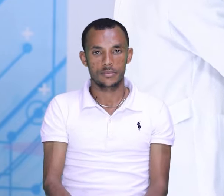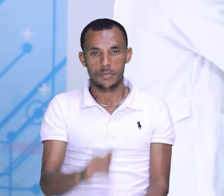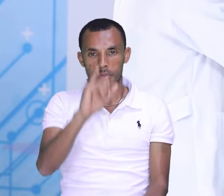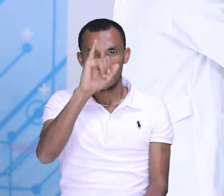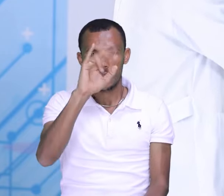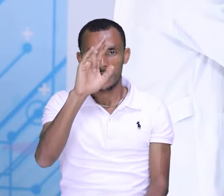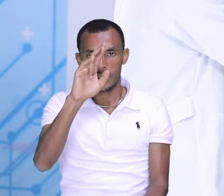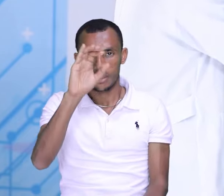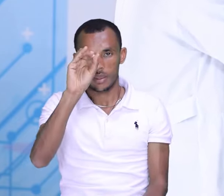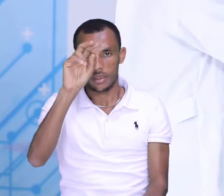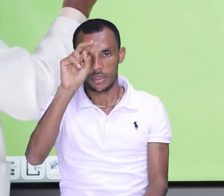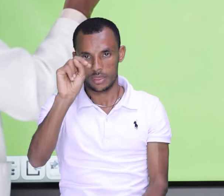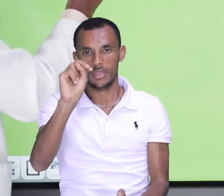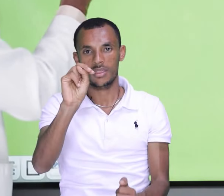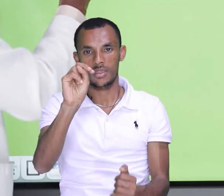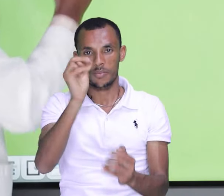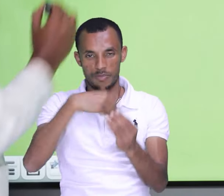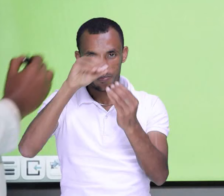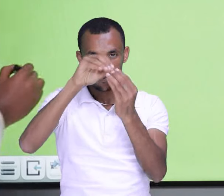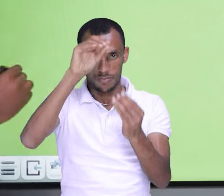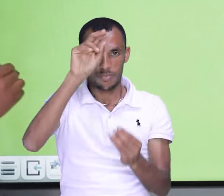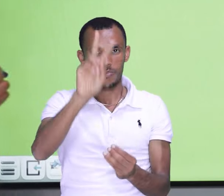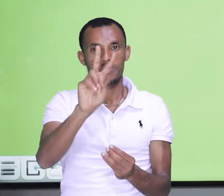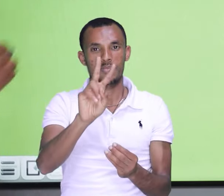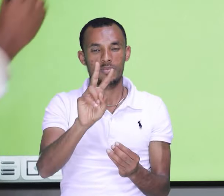Iron plus 2